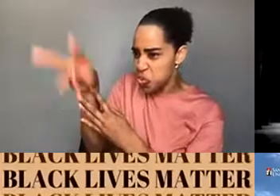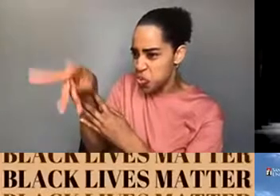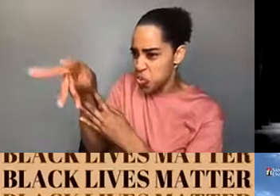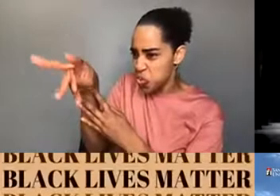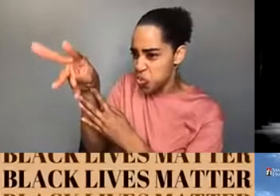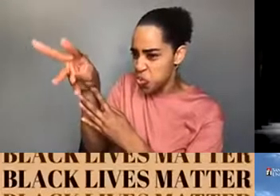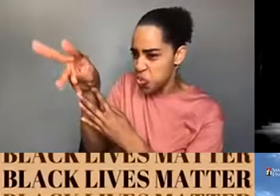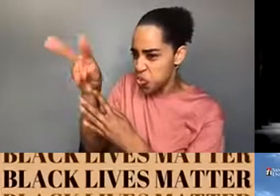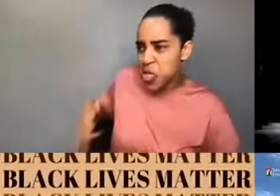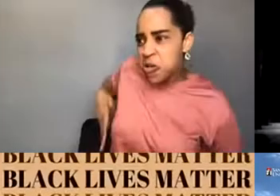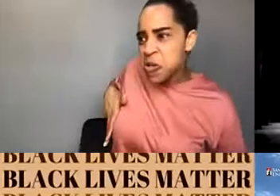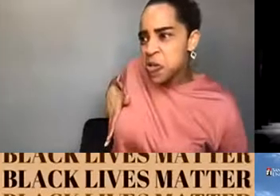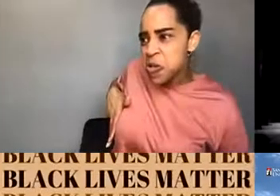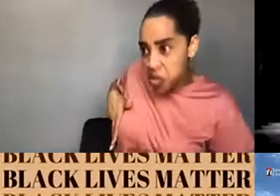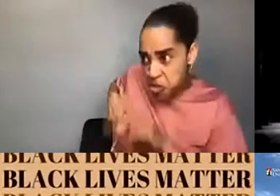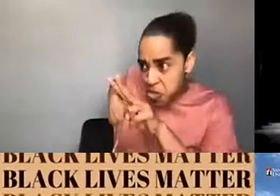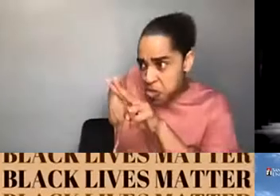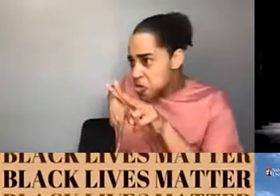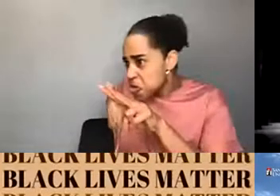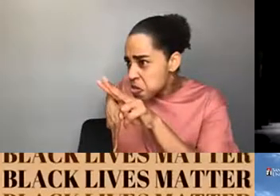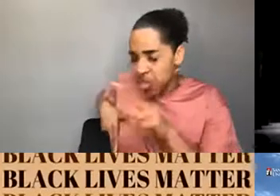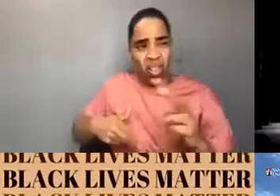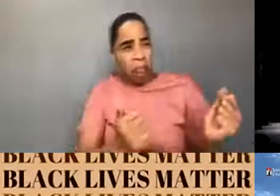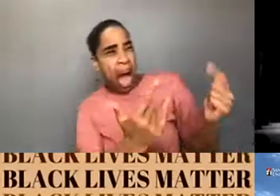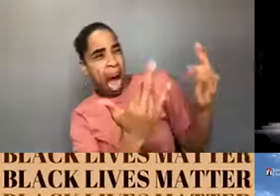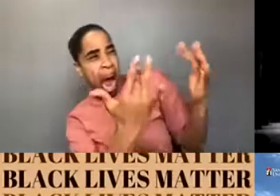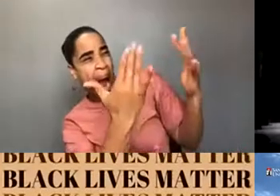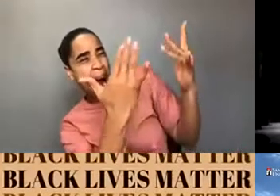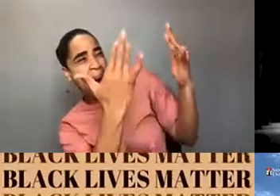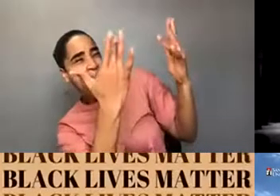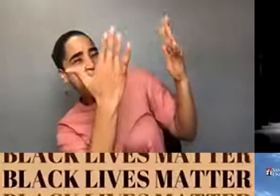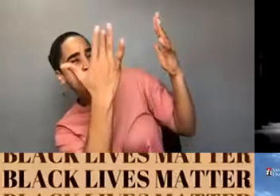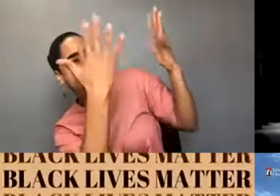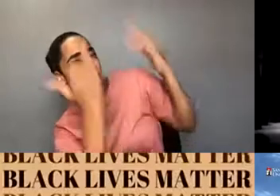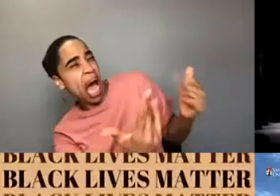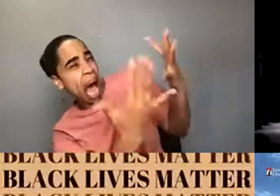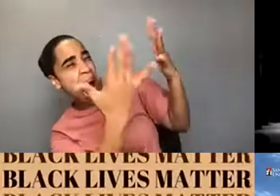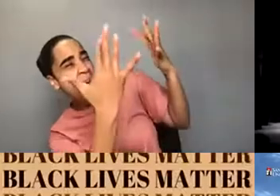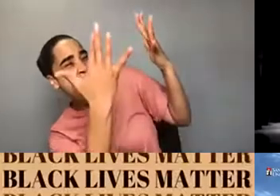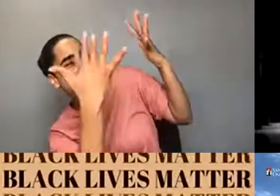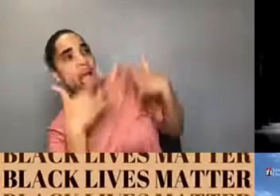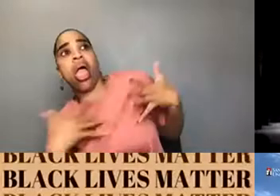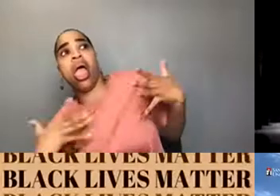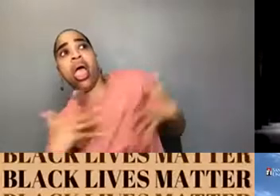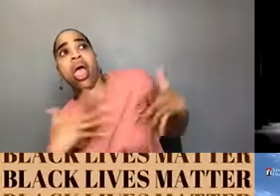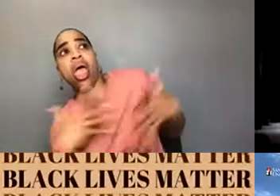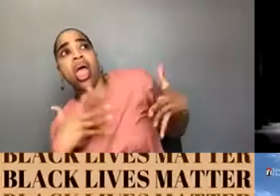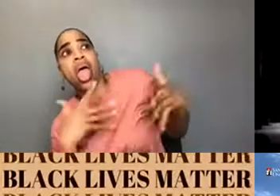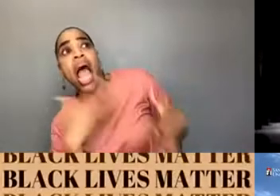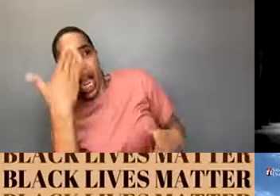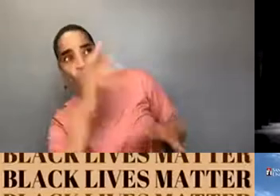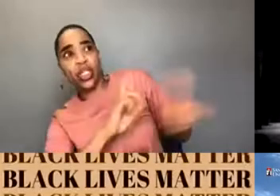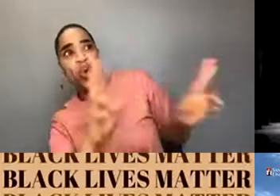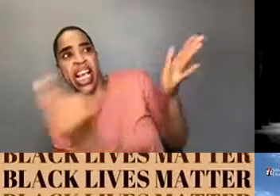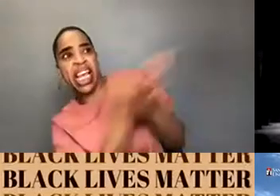hand already on his weapon. He looked at me the way a tsunami looks at a beach house, and I could tell that he's the kind of man who brings a gun to a food fight. He called